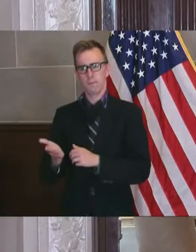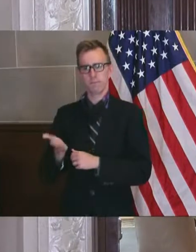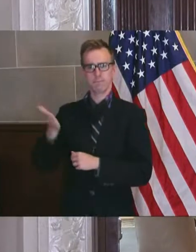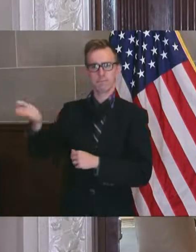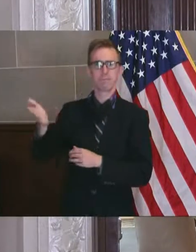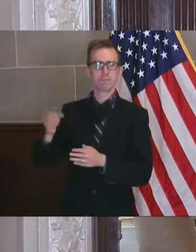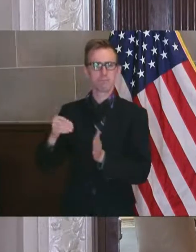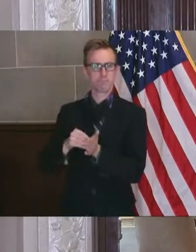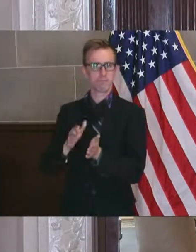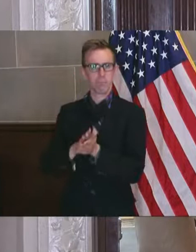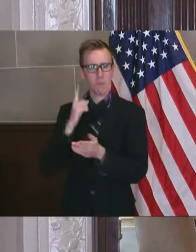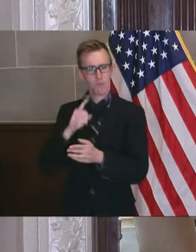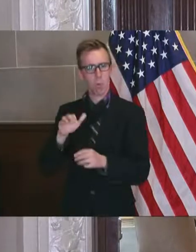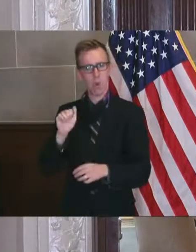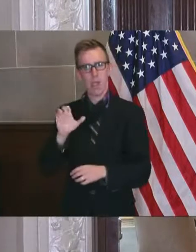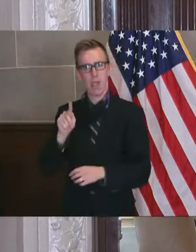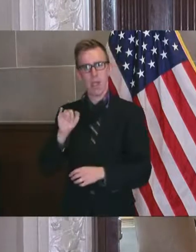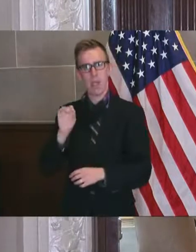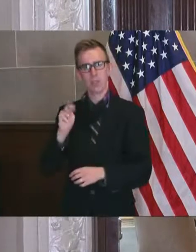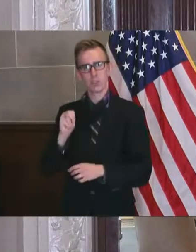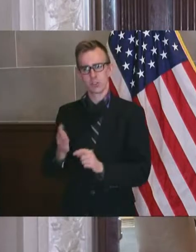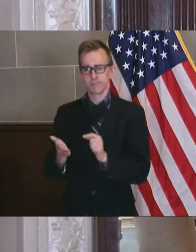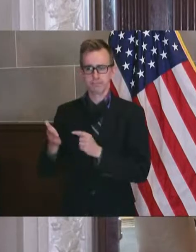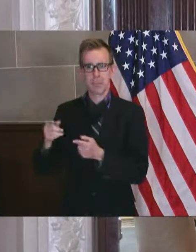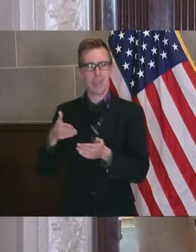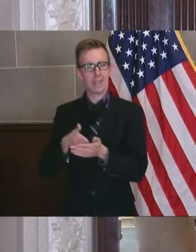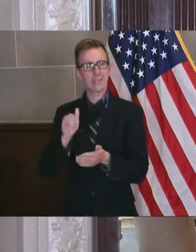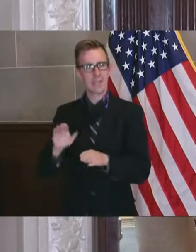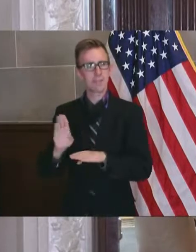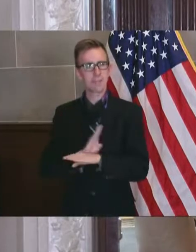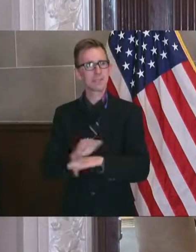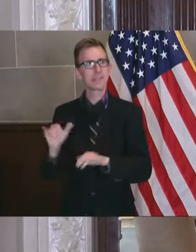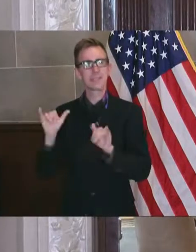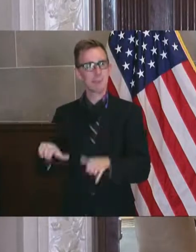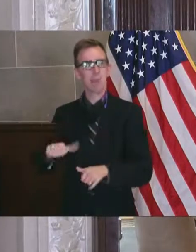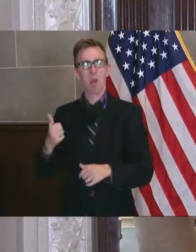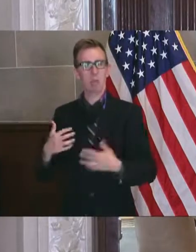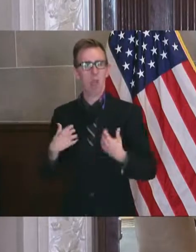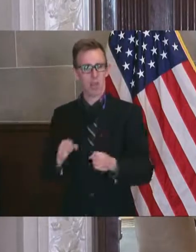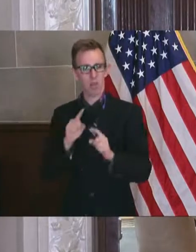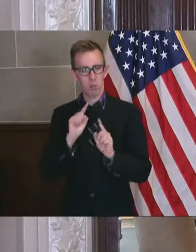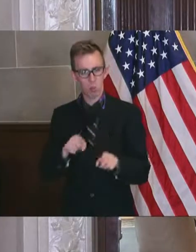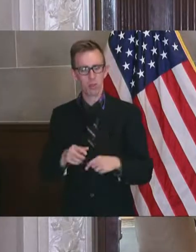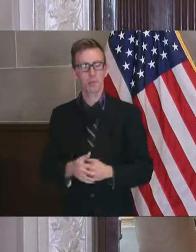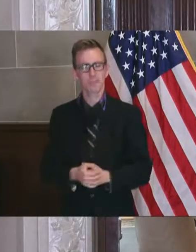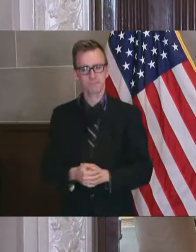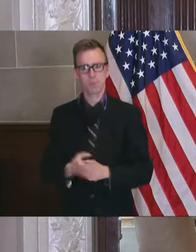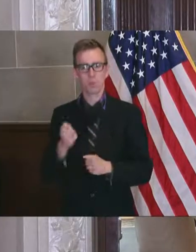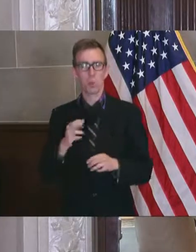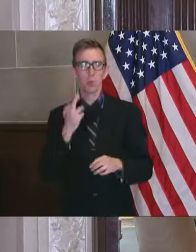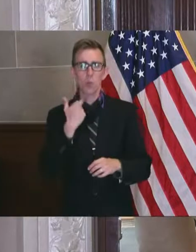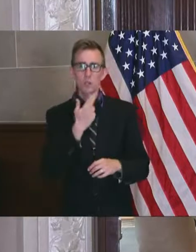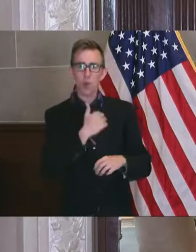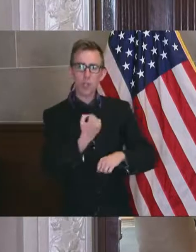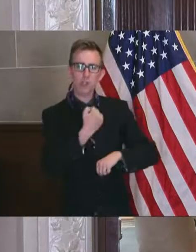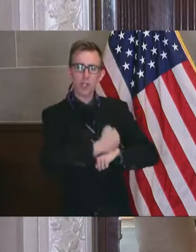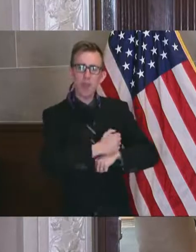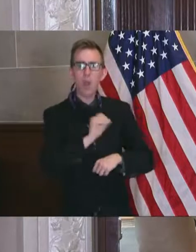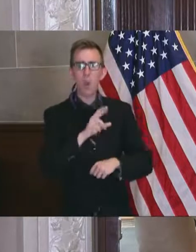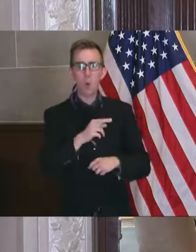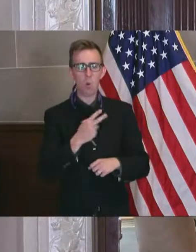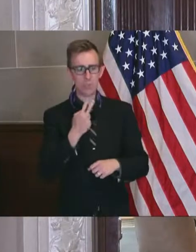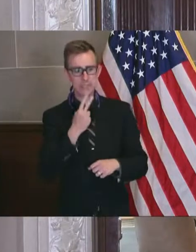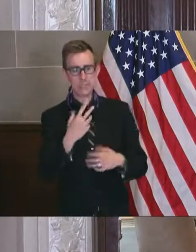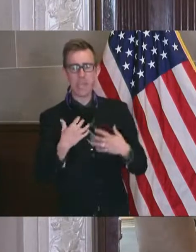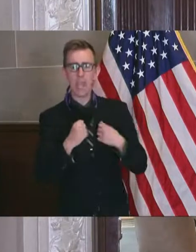in the courts for an action against that business or whoever's violating, just like you would any other health order. Whether you're going to shut down a restaurant, whether you're going to, if there's violations